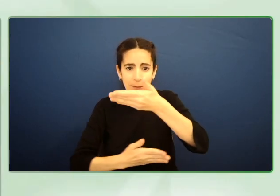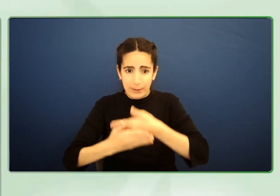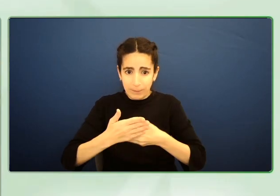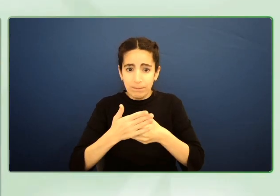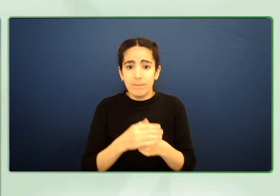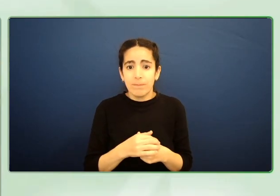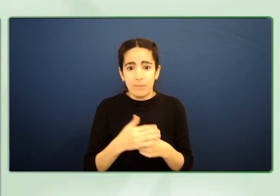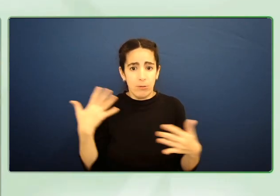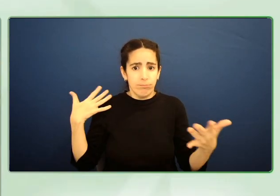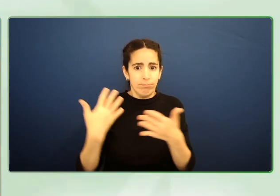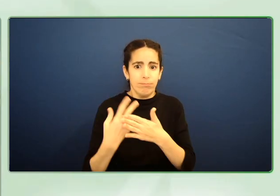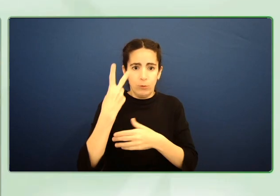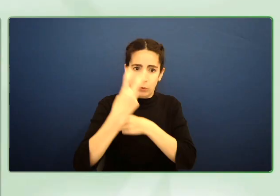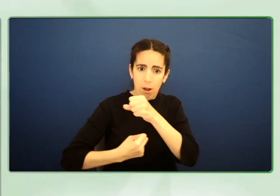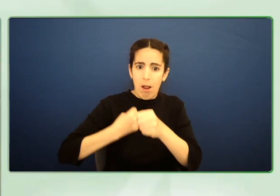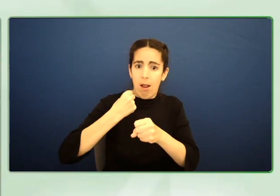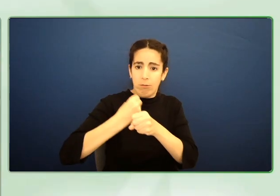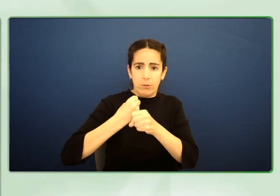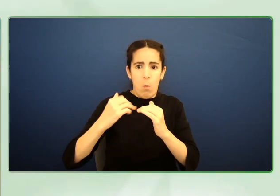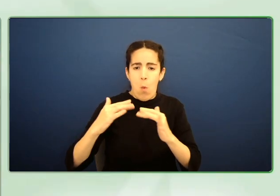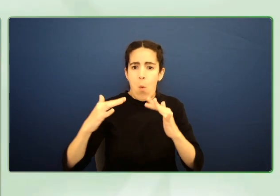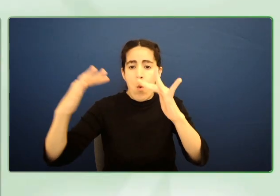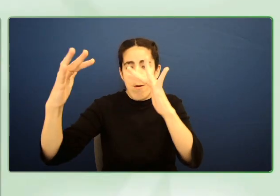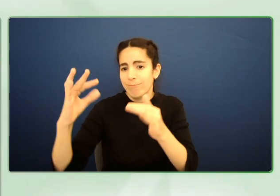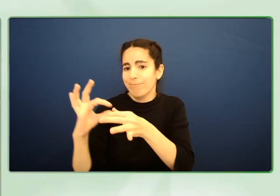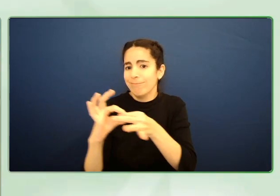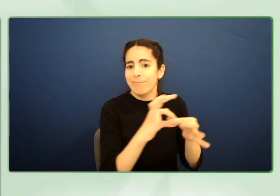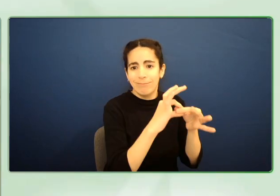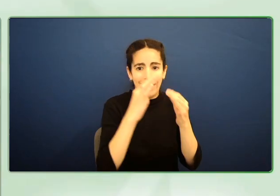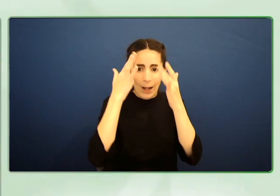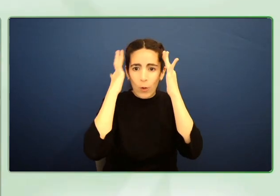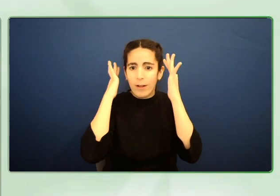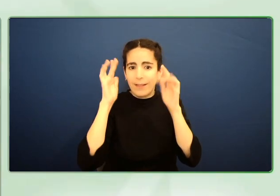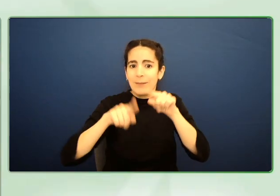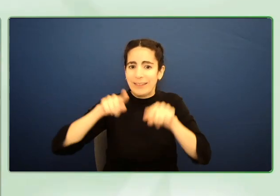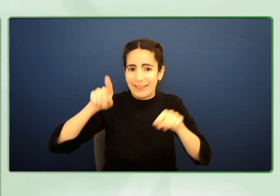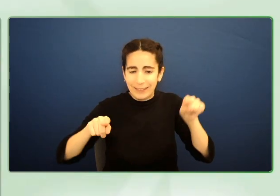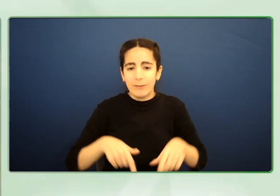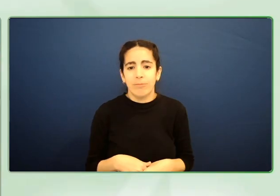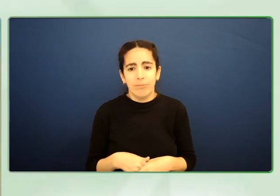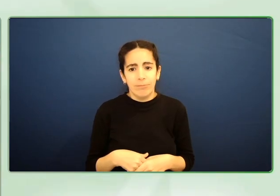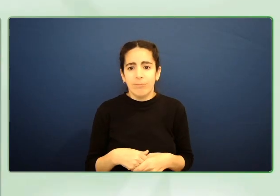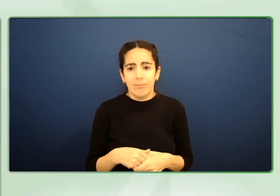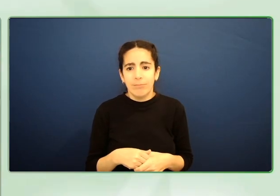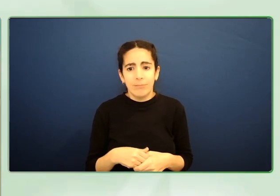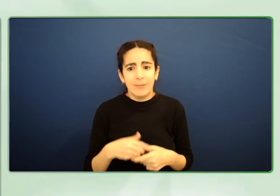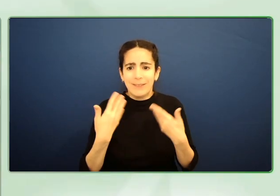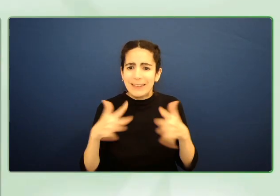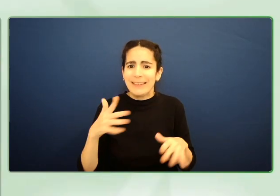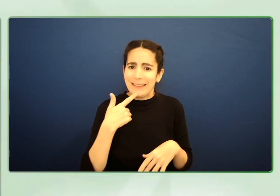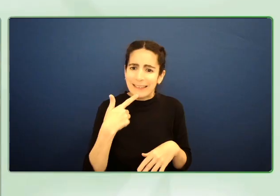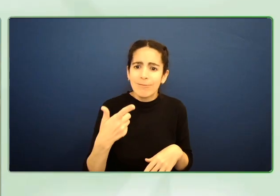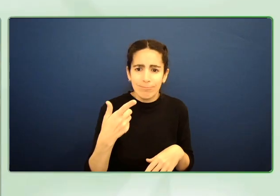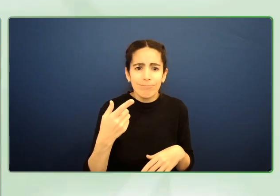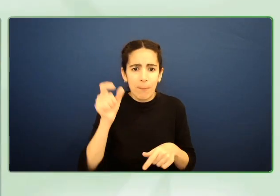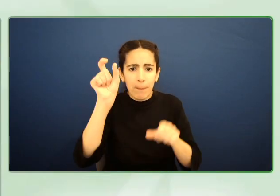there's a societal cost of including people who are neurodiverse in the workplace. How do you feel about the messages that sends